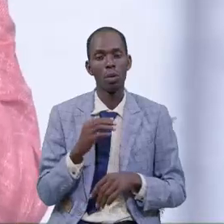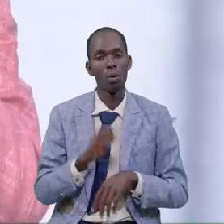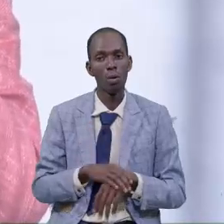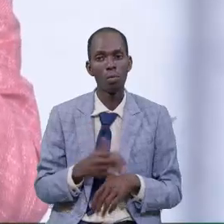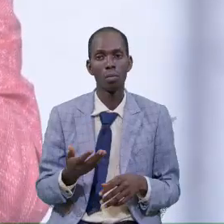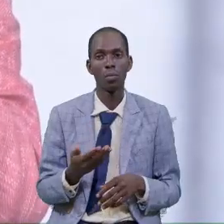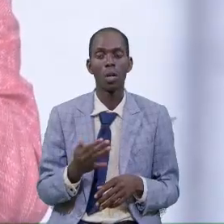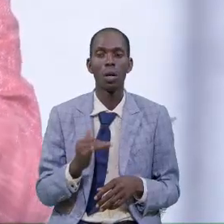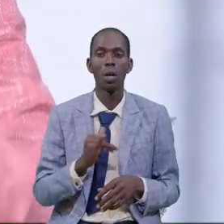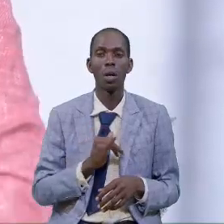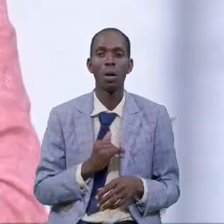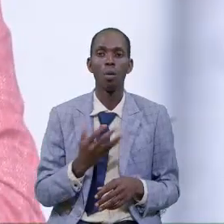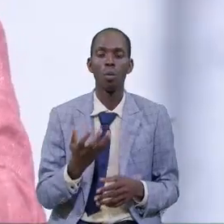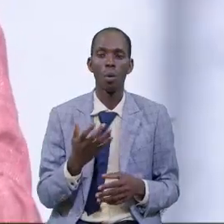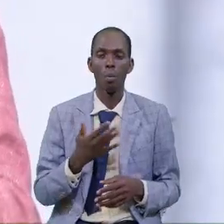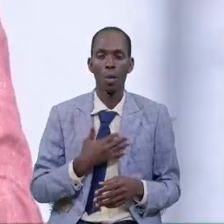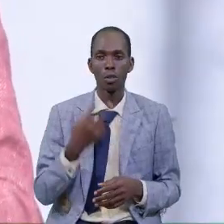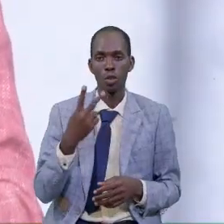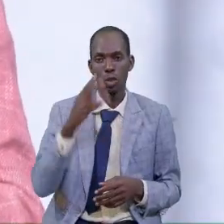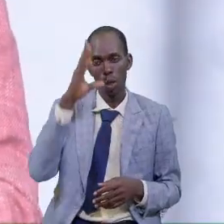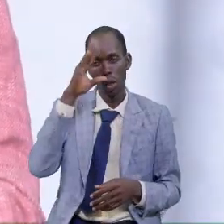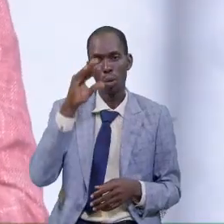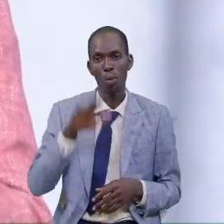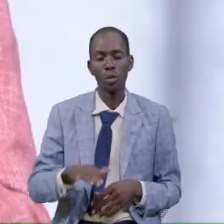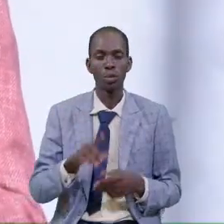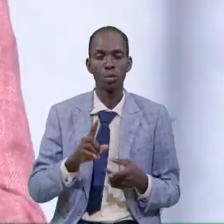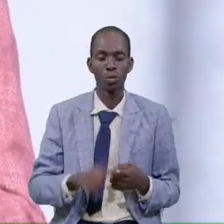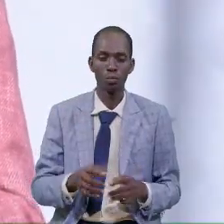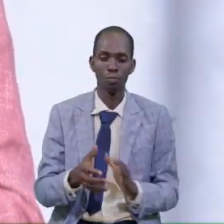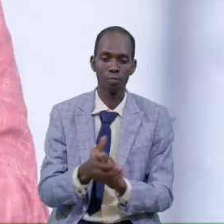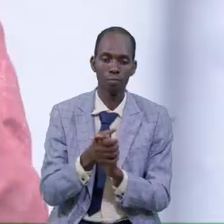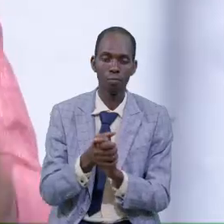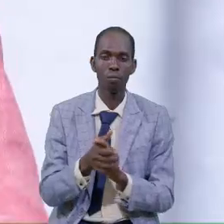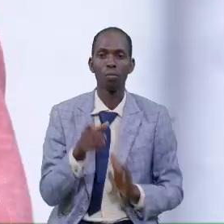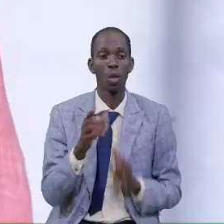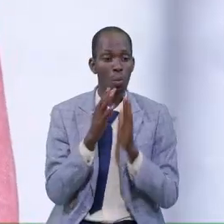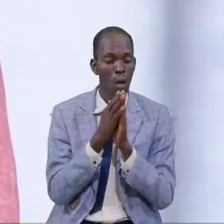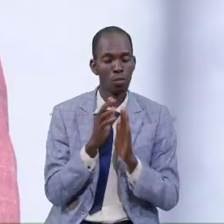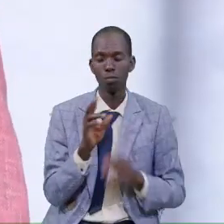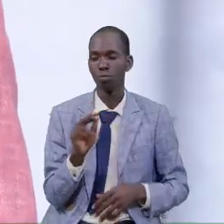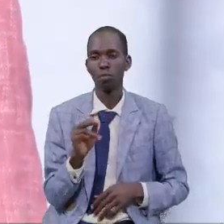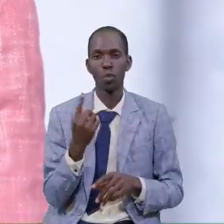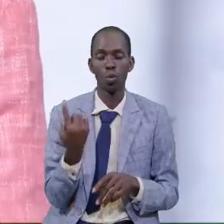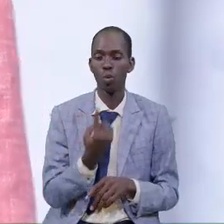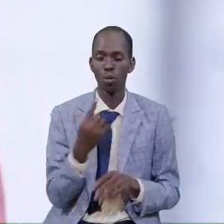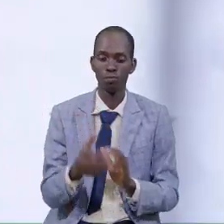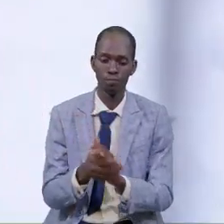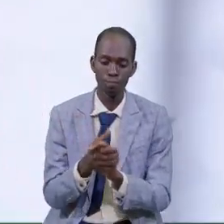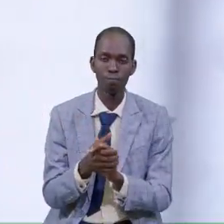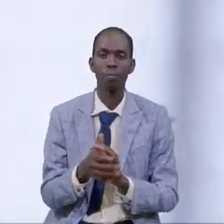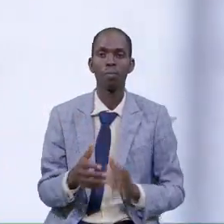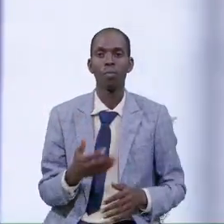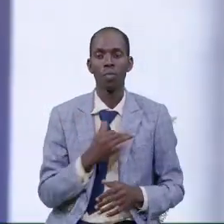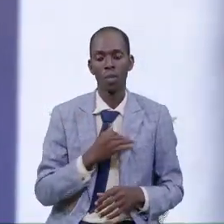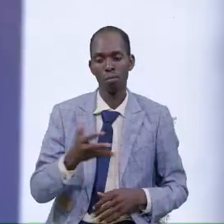just my two boys to shake your hand. That's all. Prayer? No. Shake it. Shake their hand. So I stretched out my hand